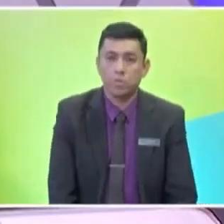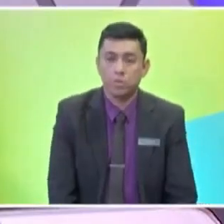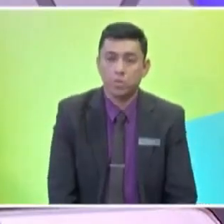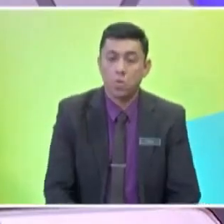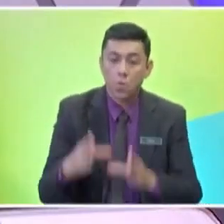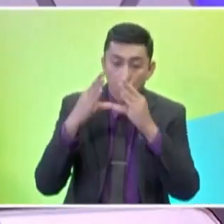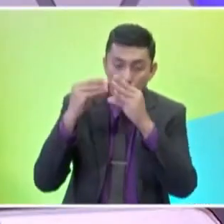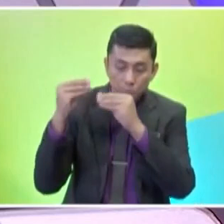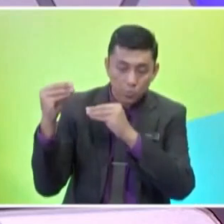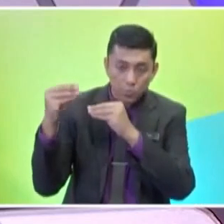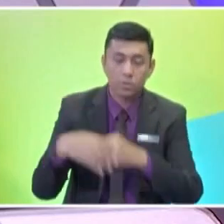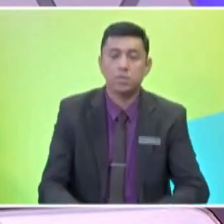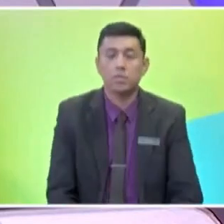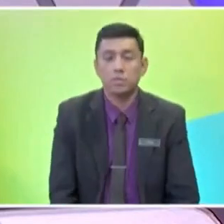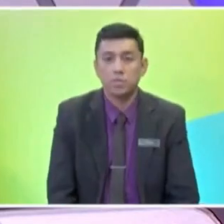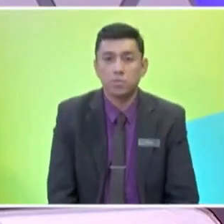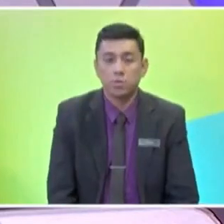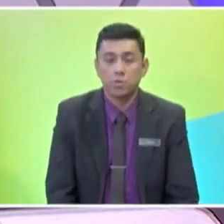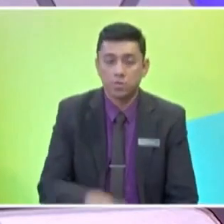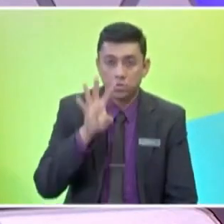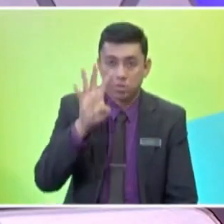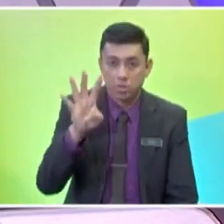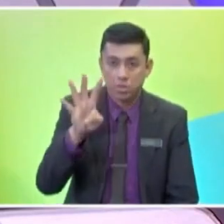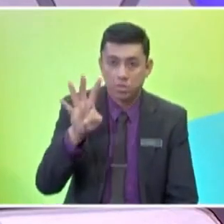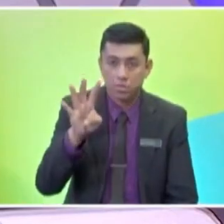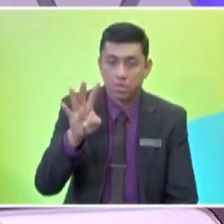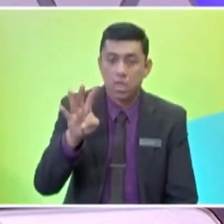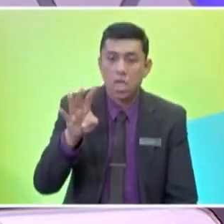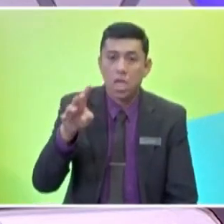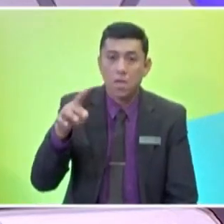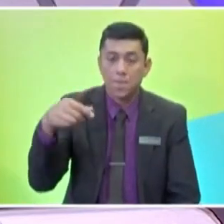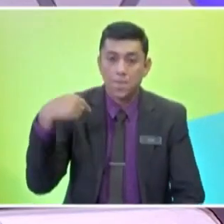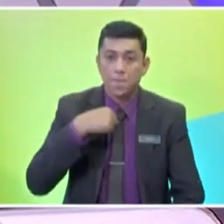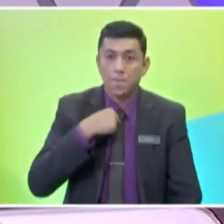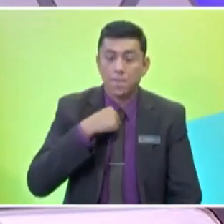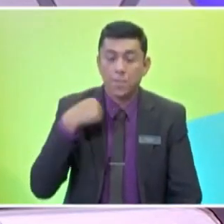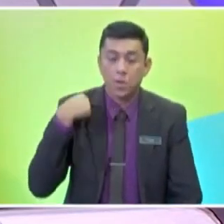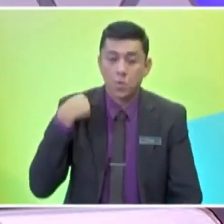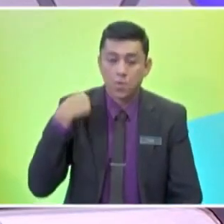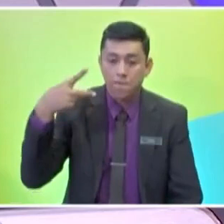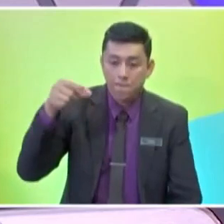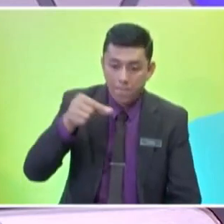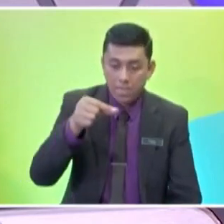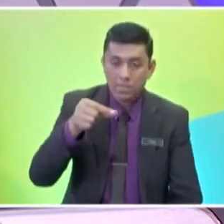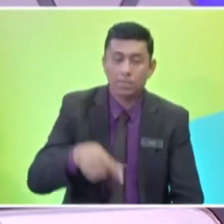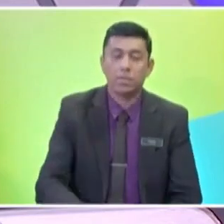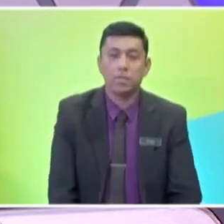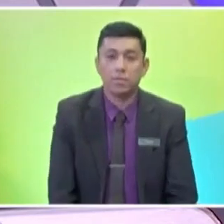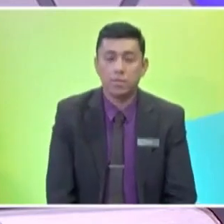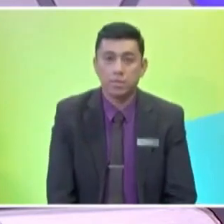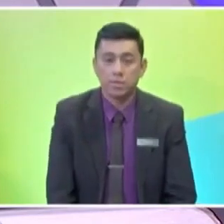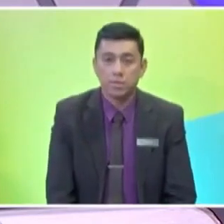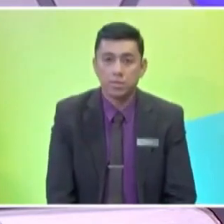Cotton wools. We need 4 cloth pegs. Mm-hmm. Okay, and then we need a pair